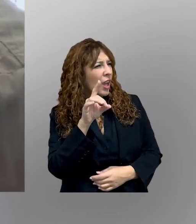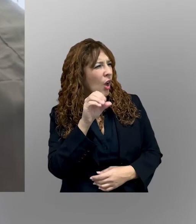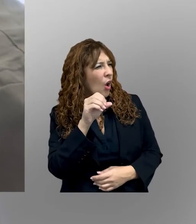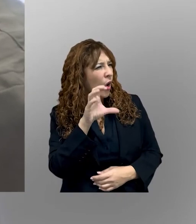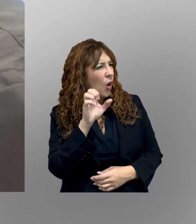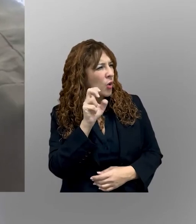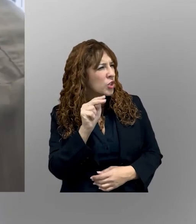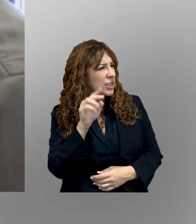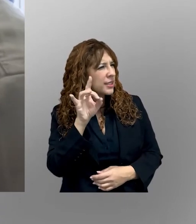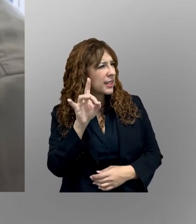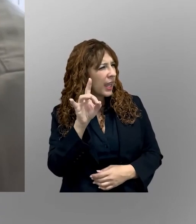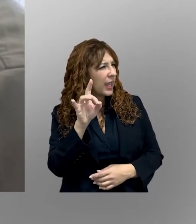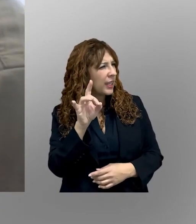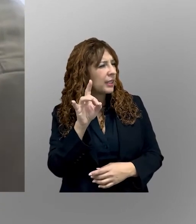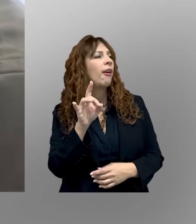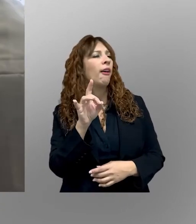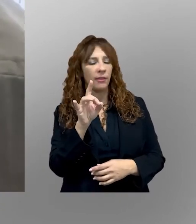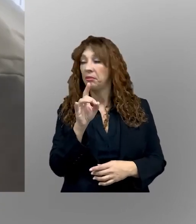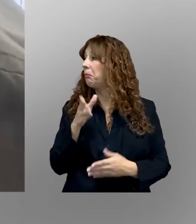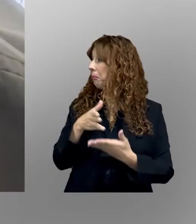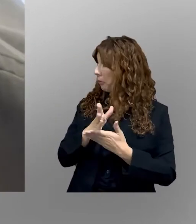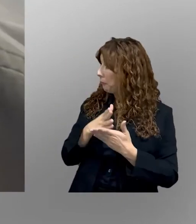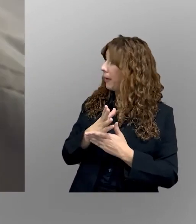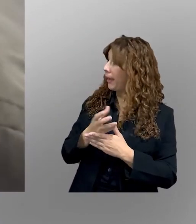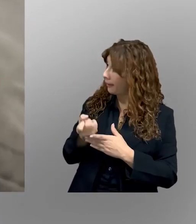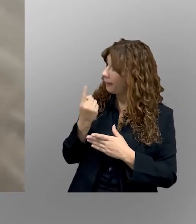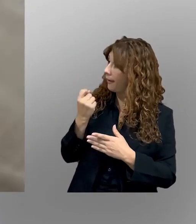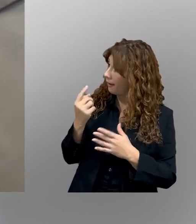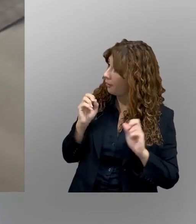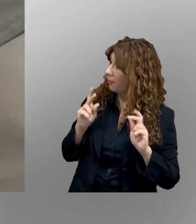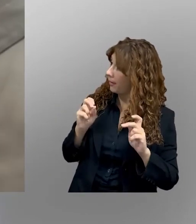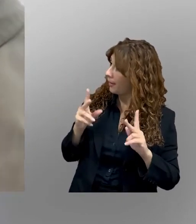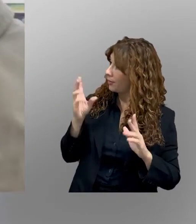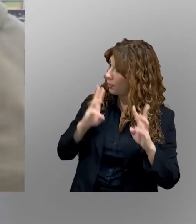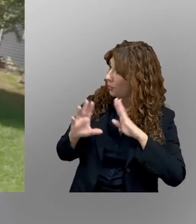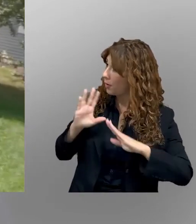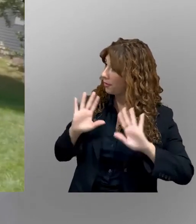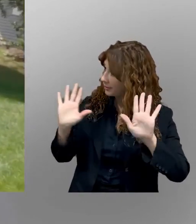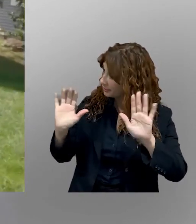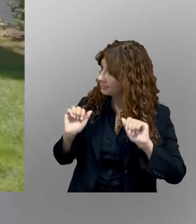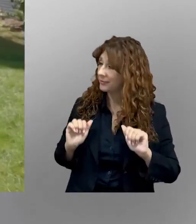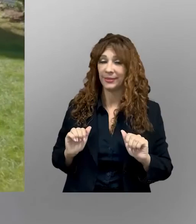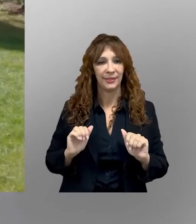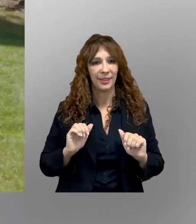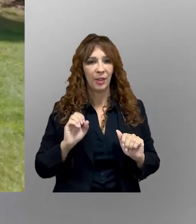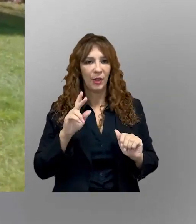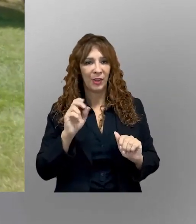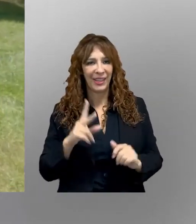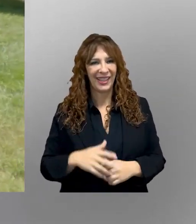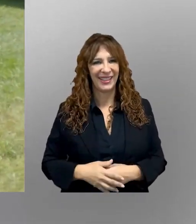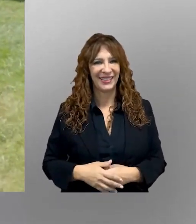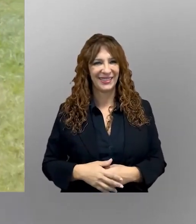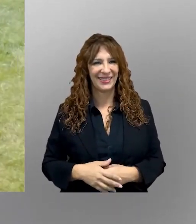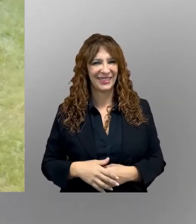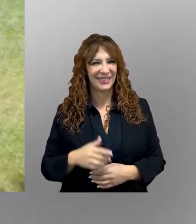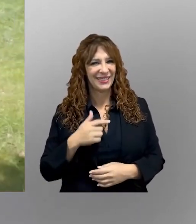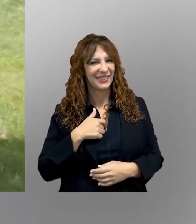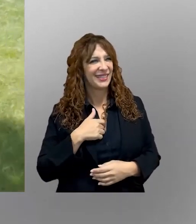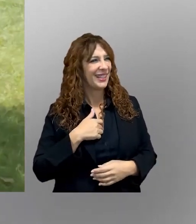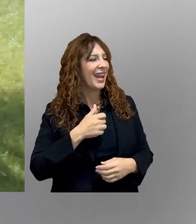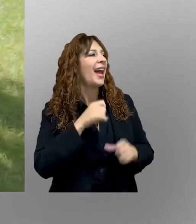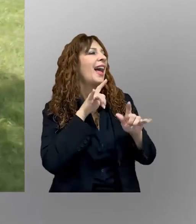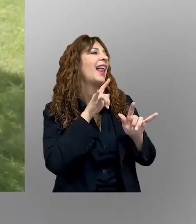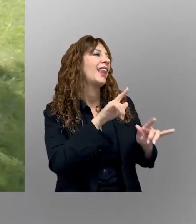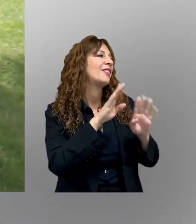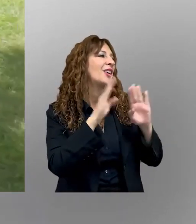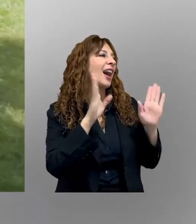and Ocean 8. Ocean's 8. All right. Okay, I got it. Don't worry. Stanley and Nick walk in their neighborhood. I love my house manager.